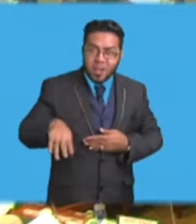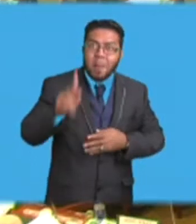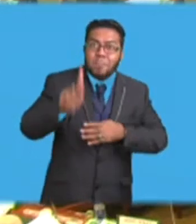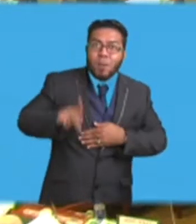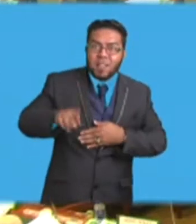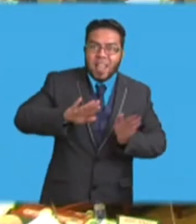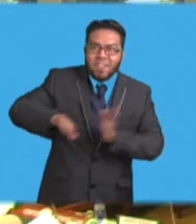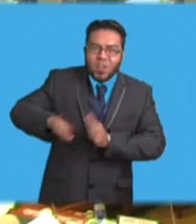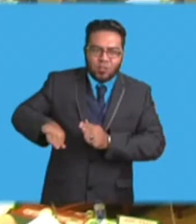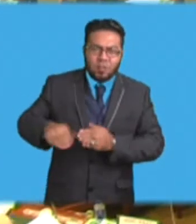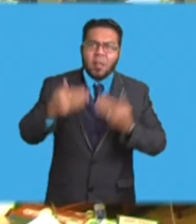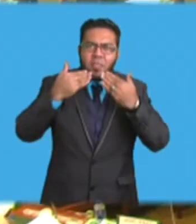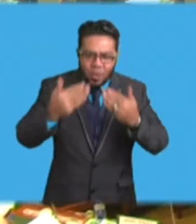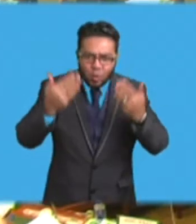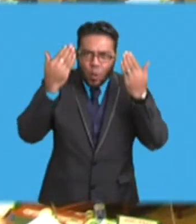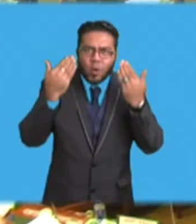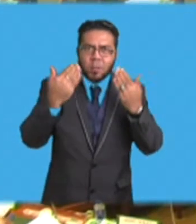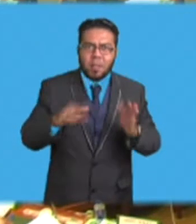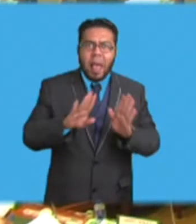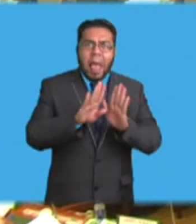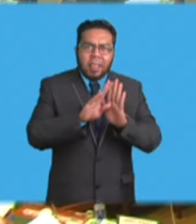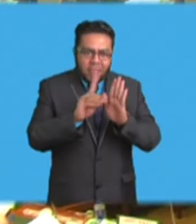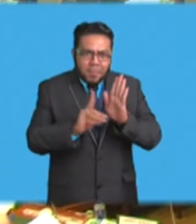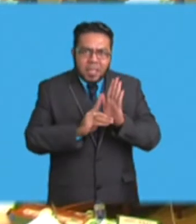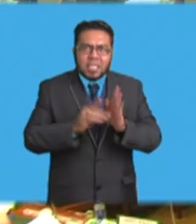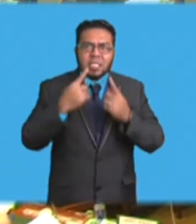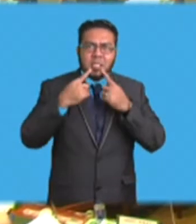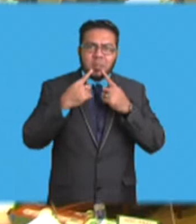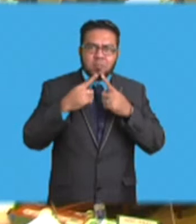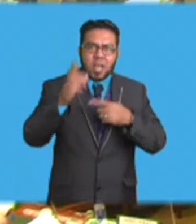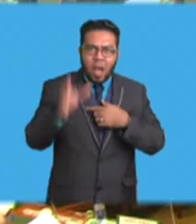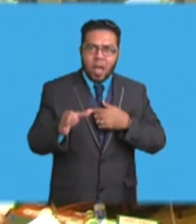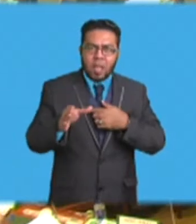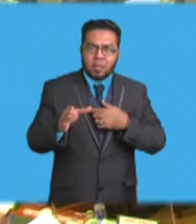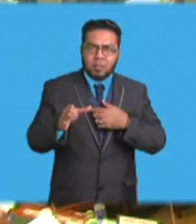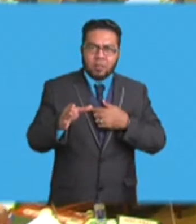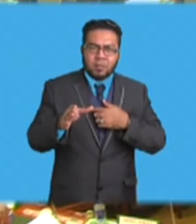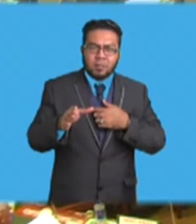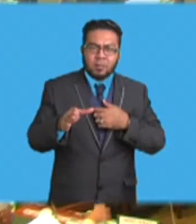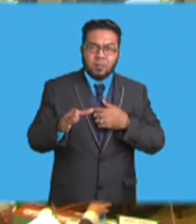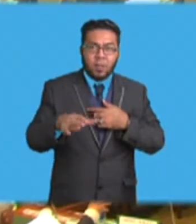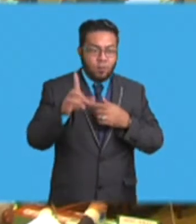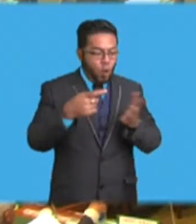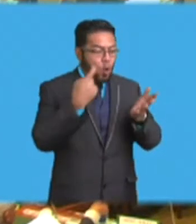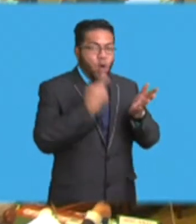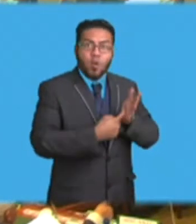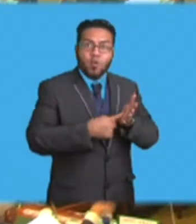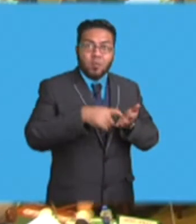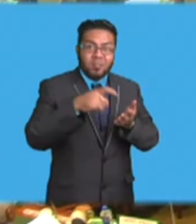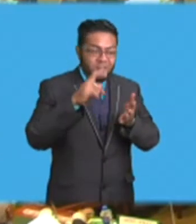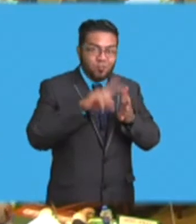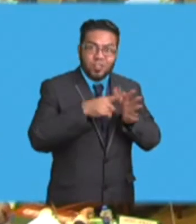Thank you, Honorable Deputy Speaker. The REACH project is a REACH is short form for Rights, Empowerment